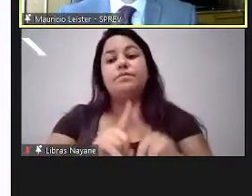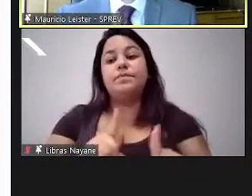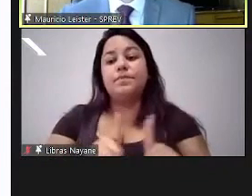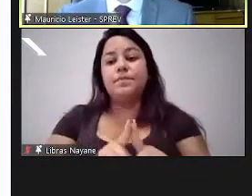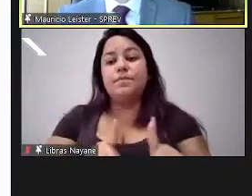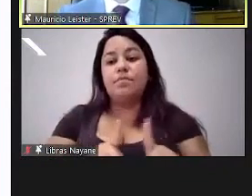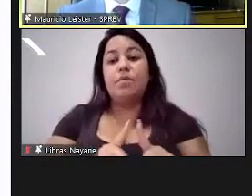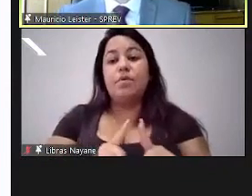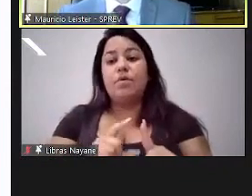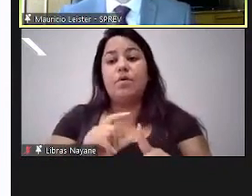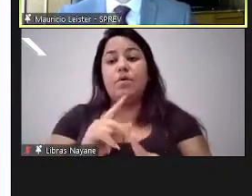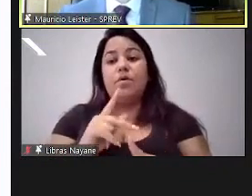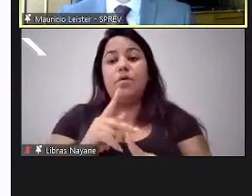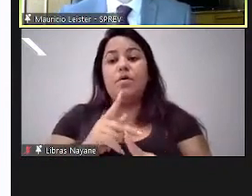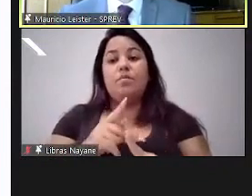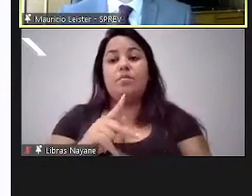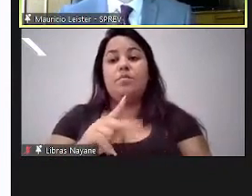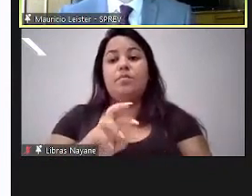way. We already have fruitful